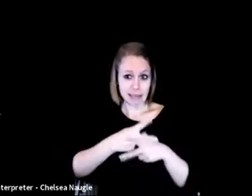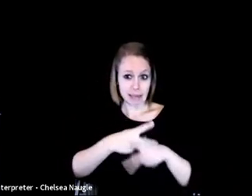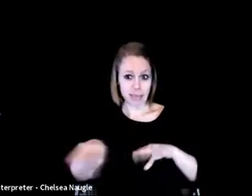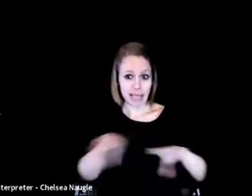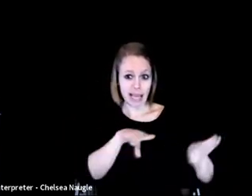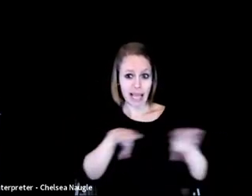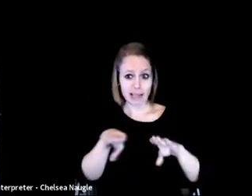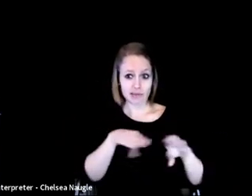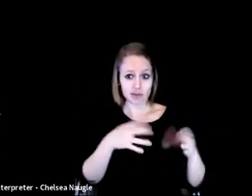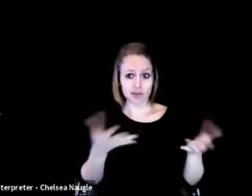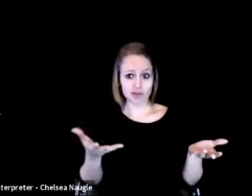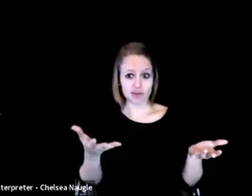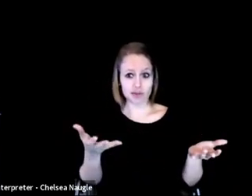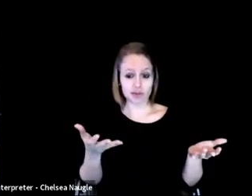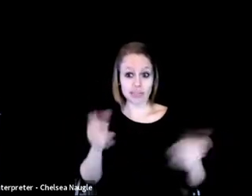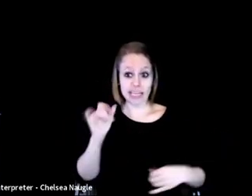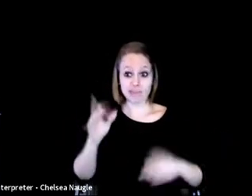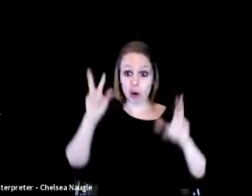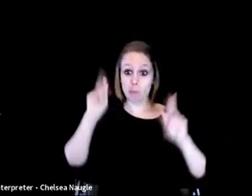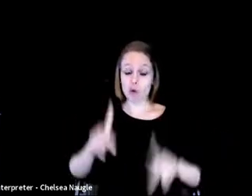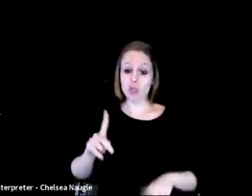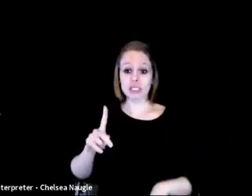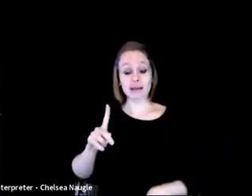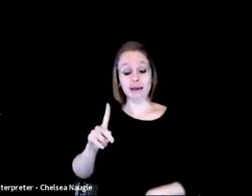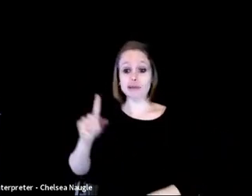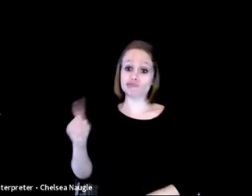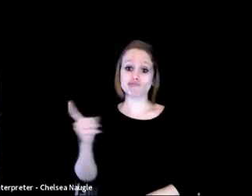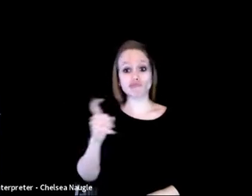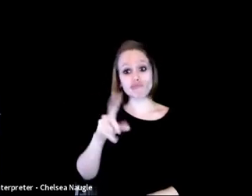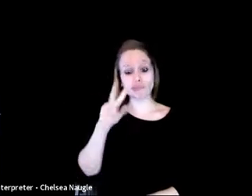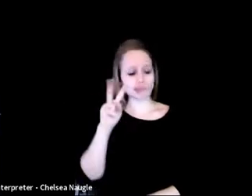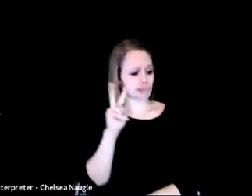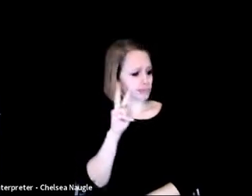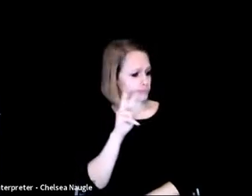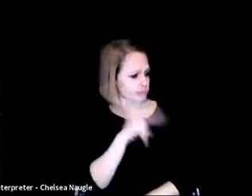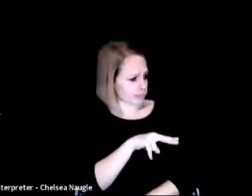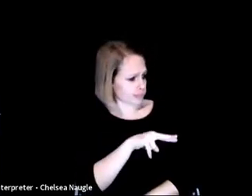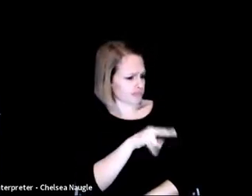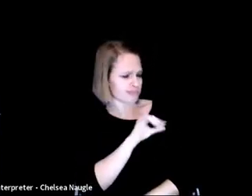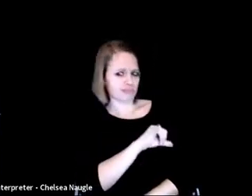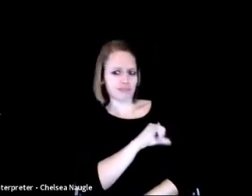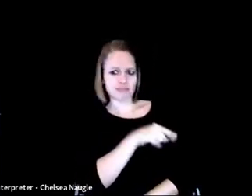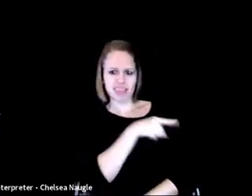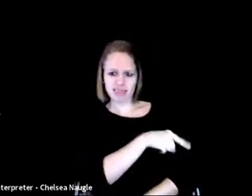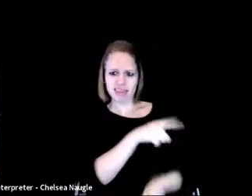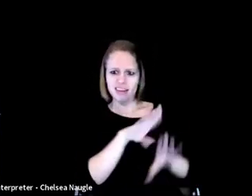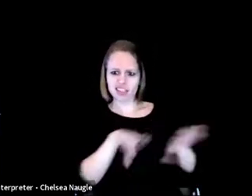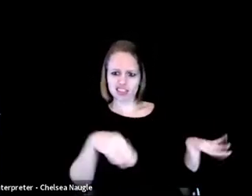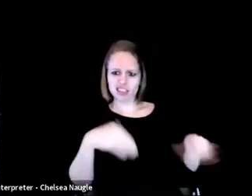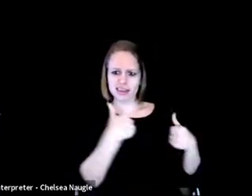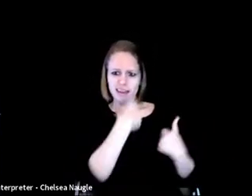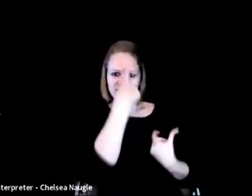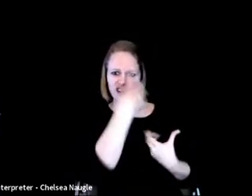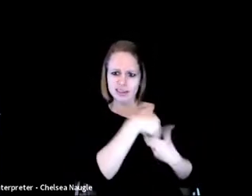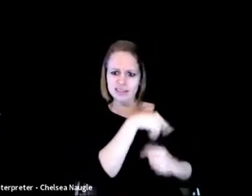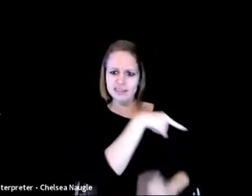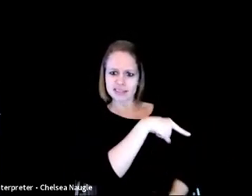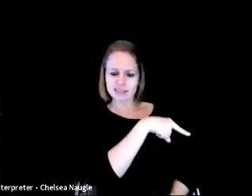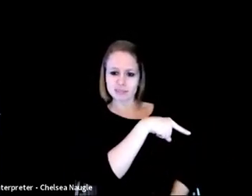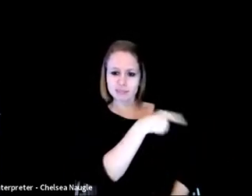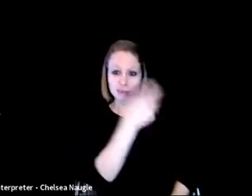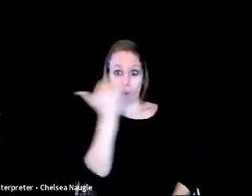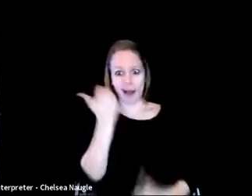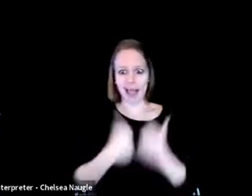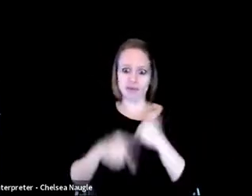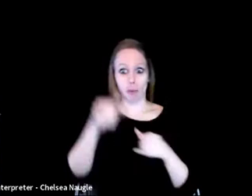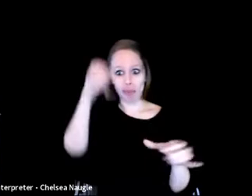That's what people would say. Or if someone walked by the party at that point might say, oh, I bet that kid has autism, because everybody knows about autism now, right? But it certainly